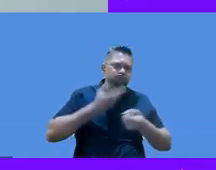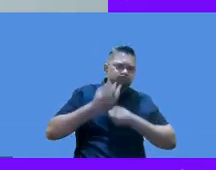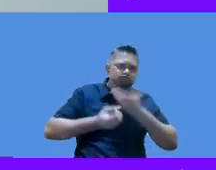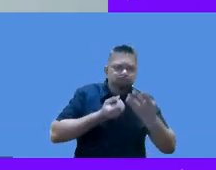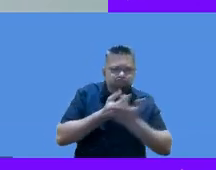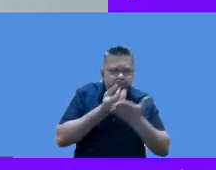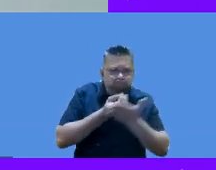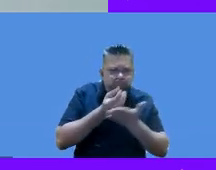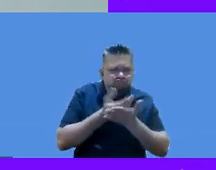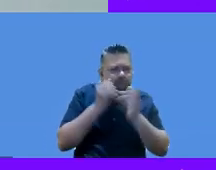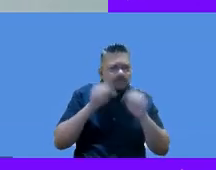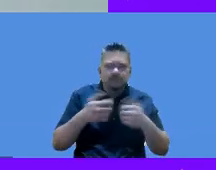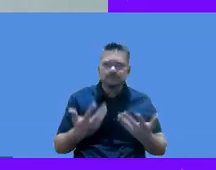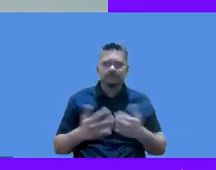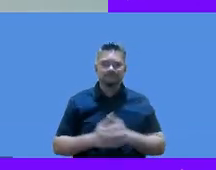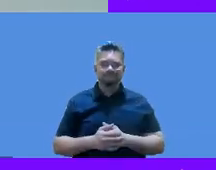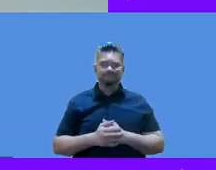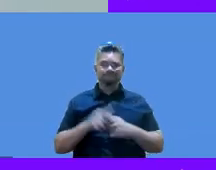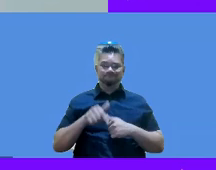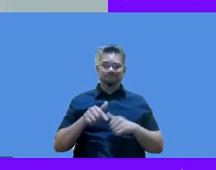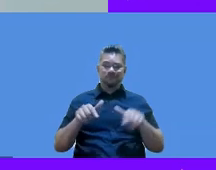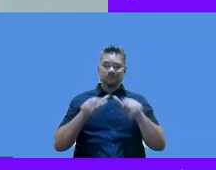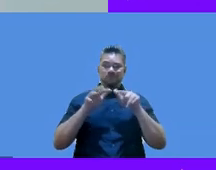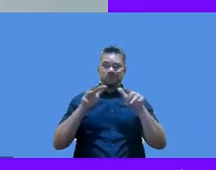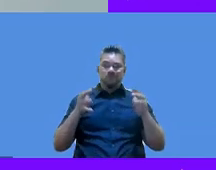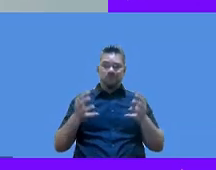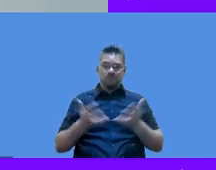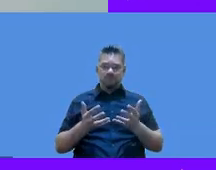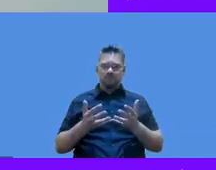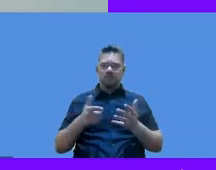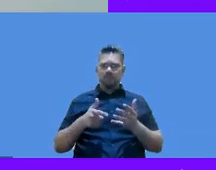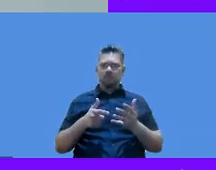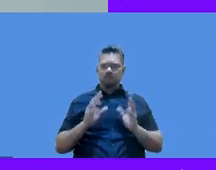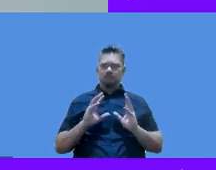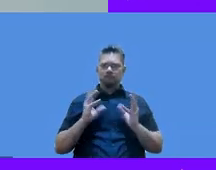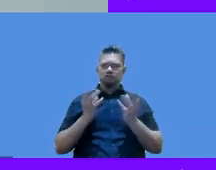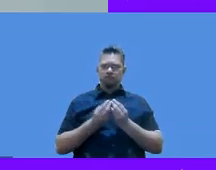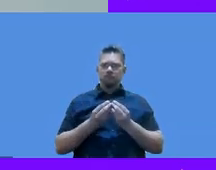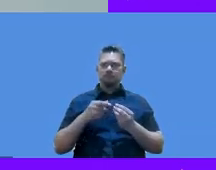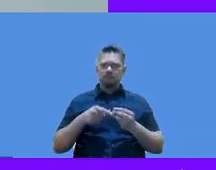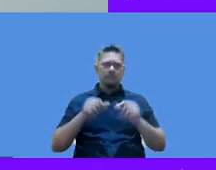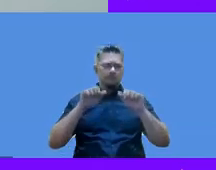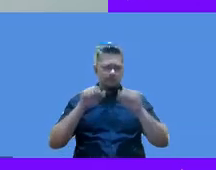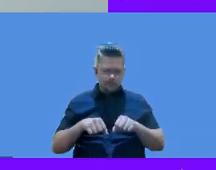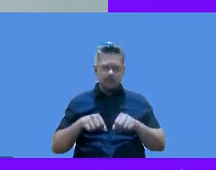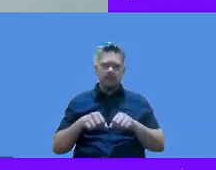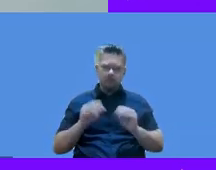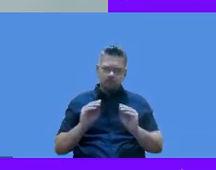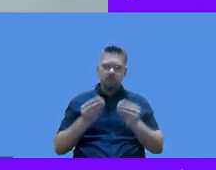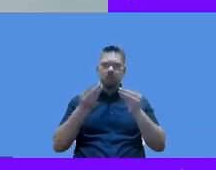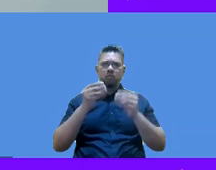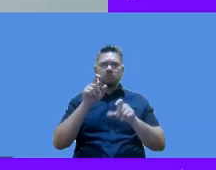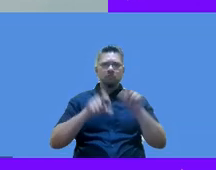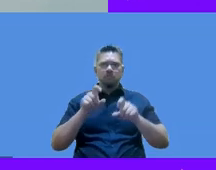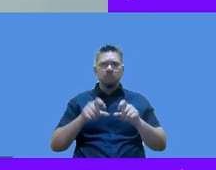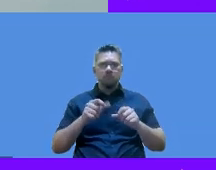milestone moment, one which has the potential to define ways in which young people can contribute to the future of well-being of adolescents and youth